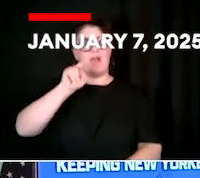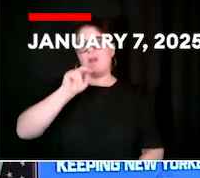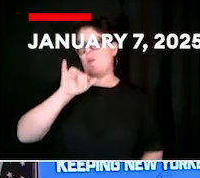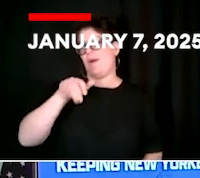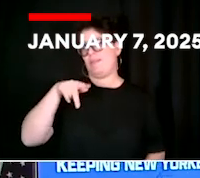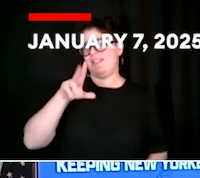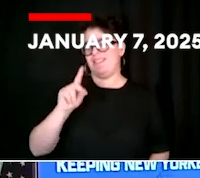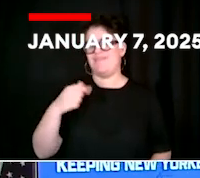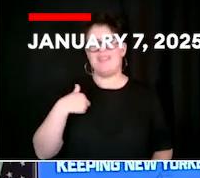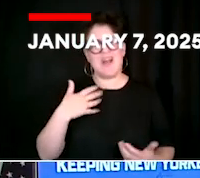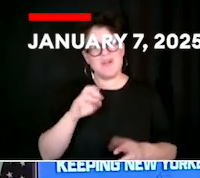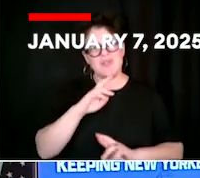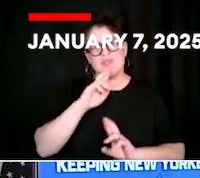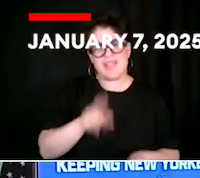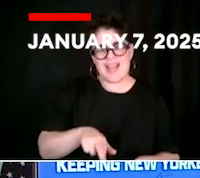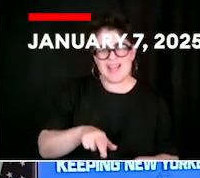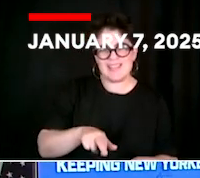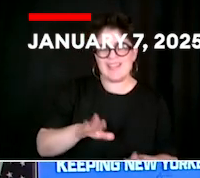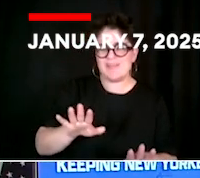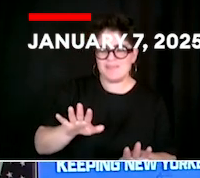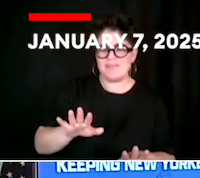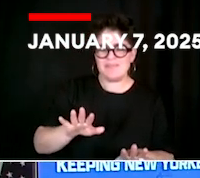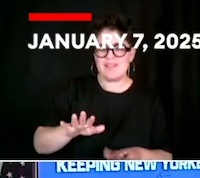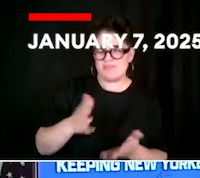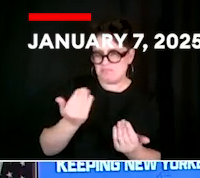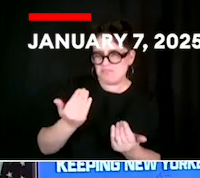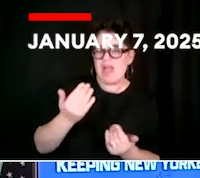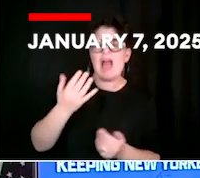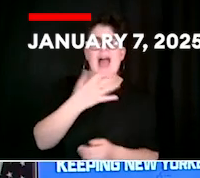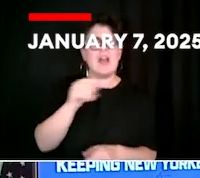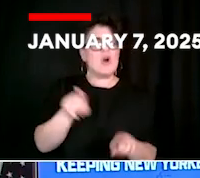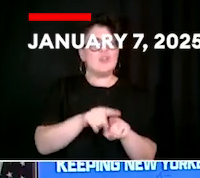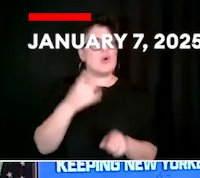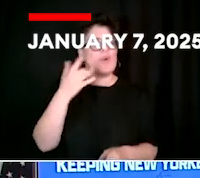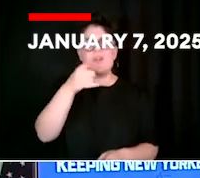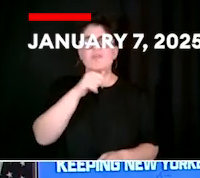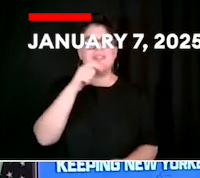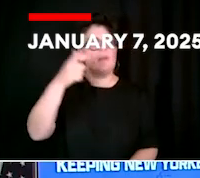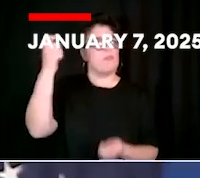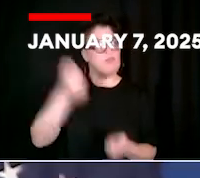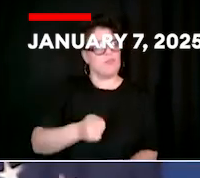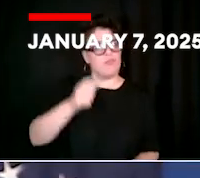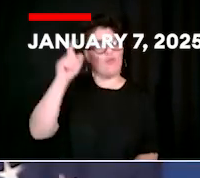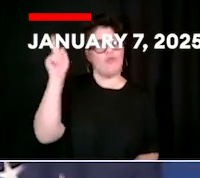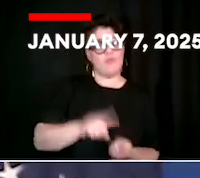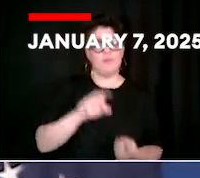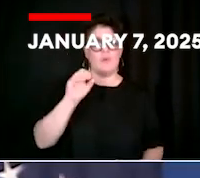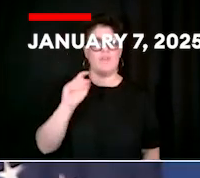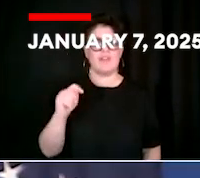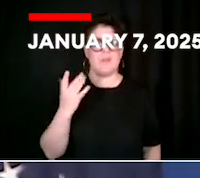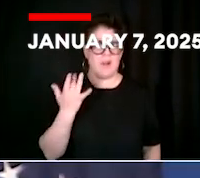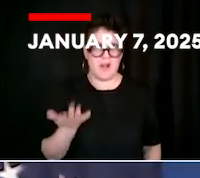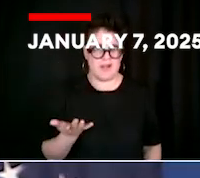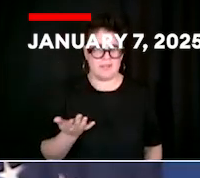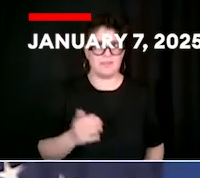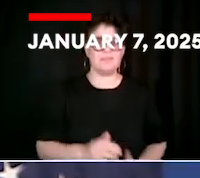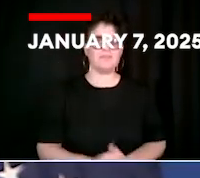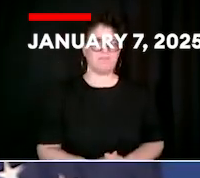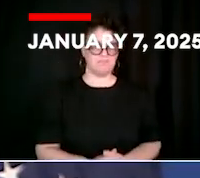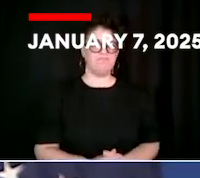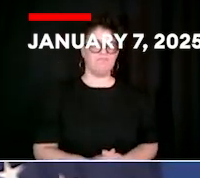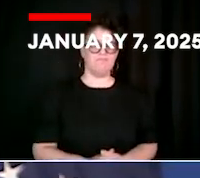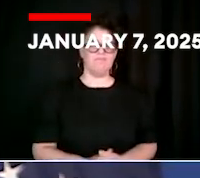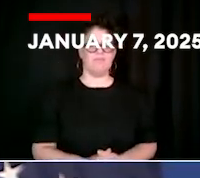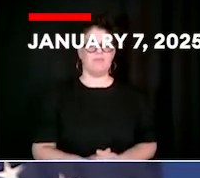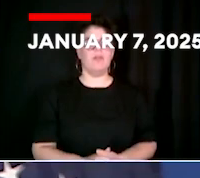that, but also talk about why couldn't you bring down OT? Well, first of all, and I hear this over and over